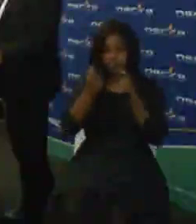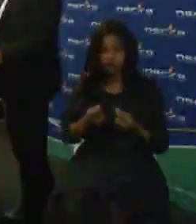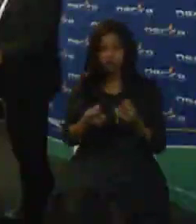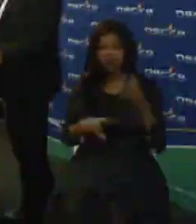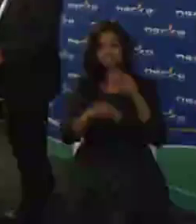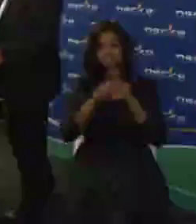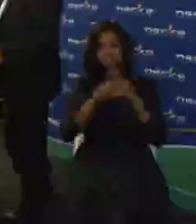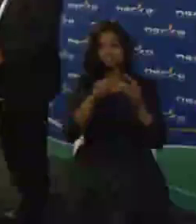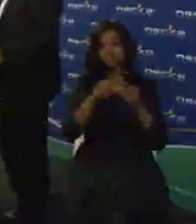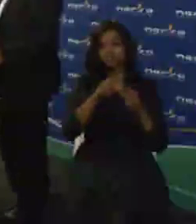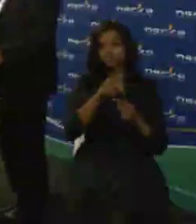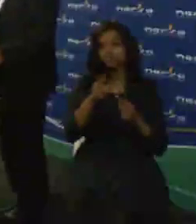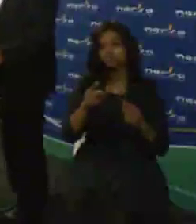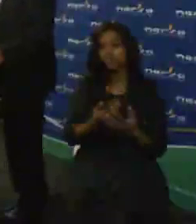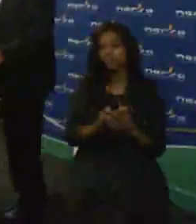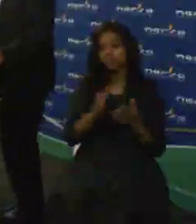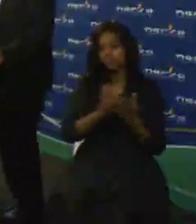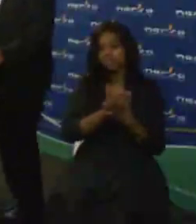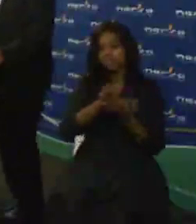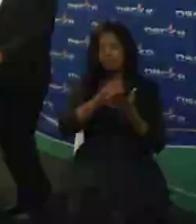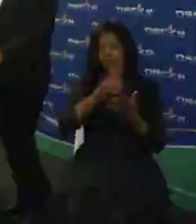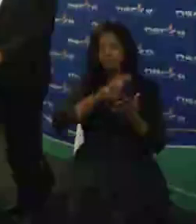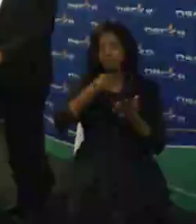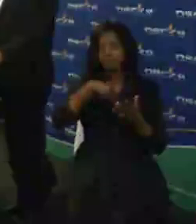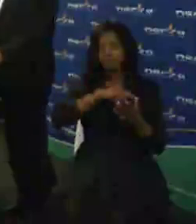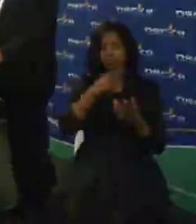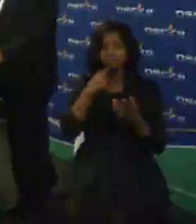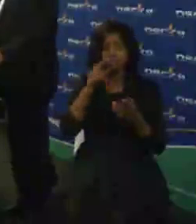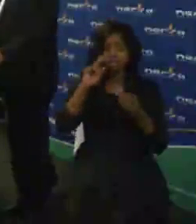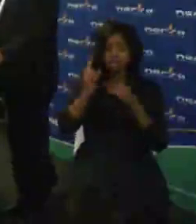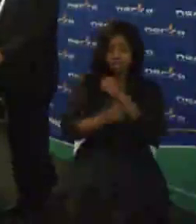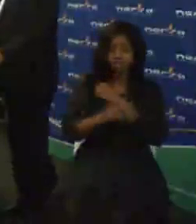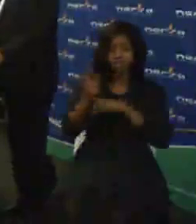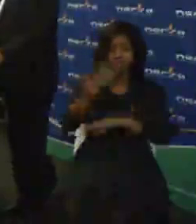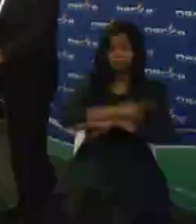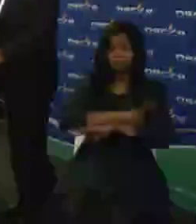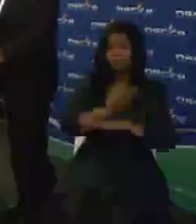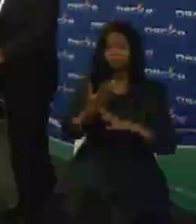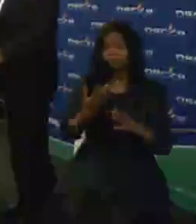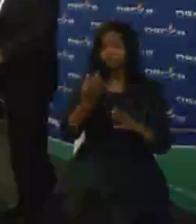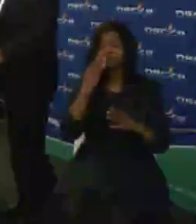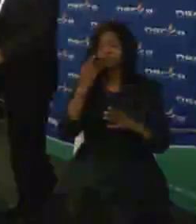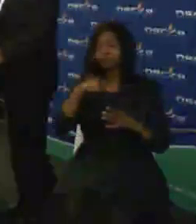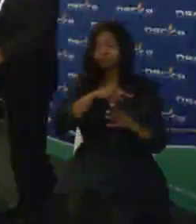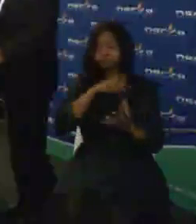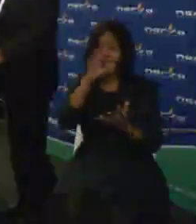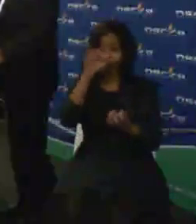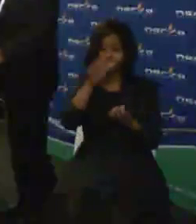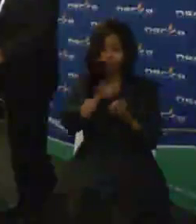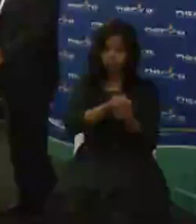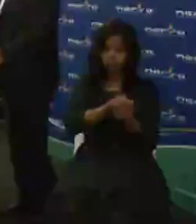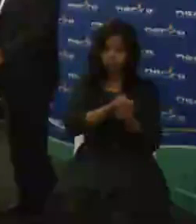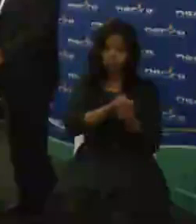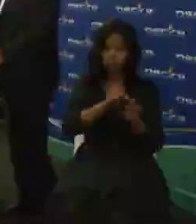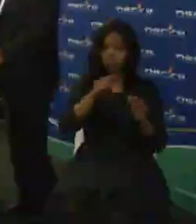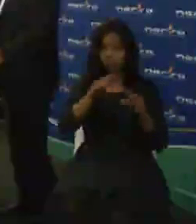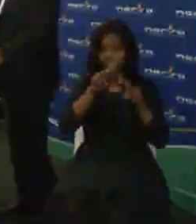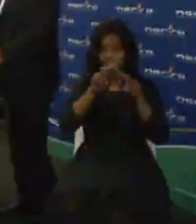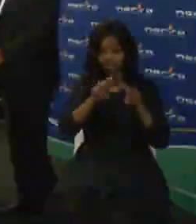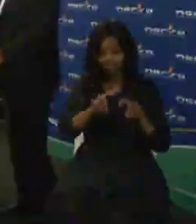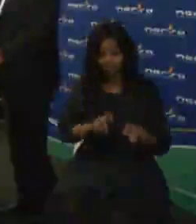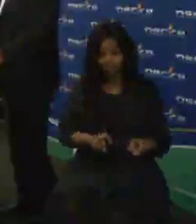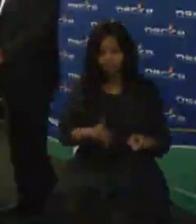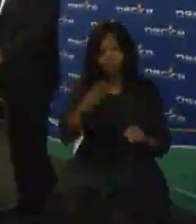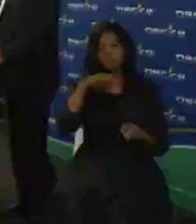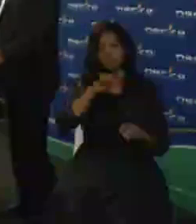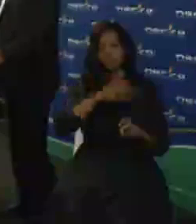to them. And that's what we said at the end of the day. When we conclude the investigations,